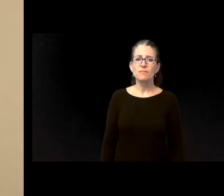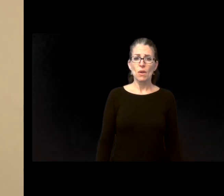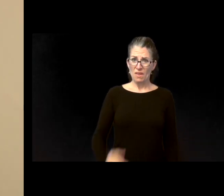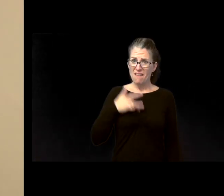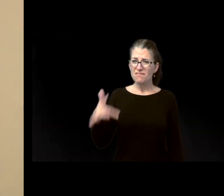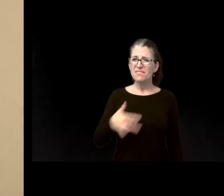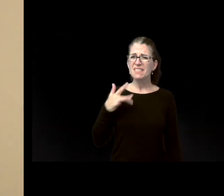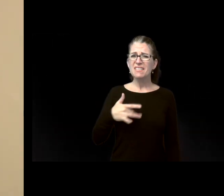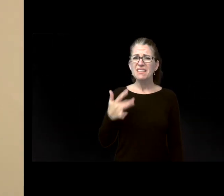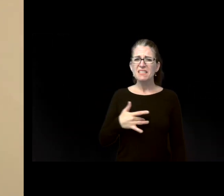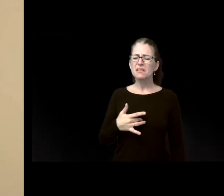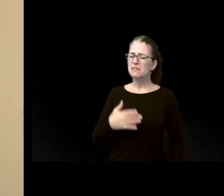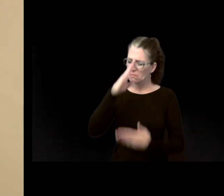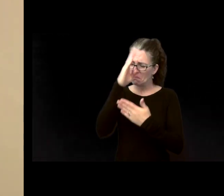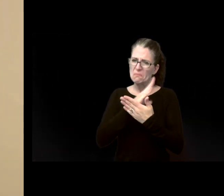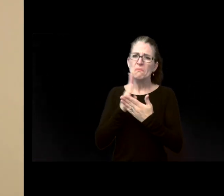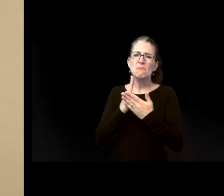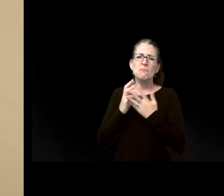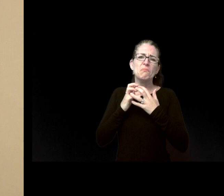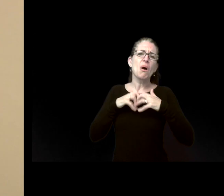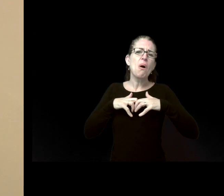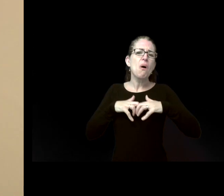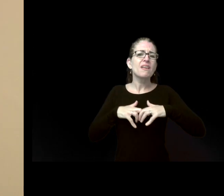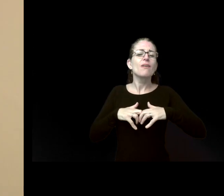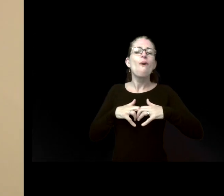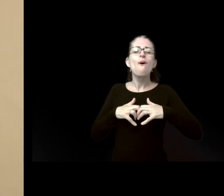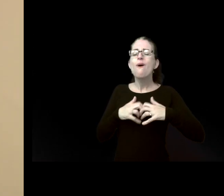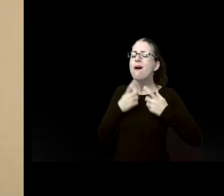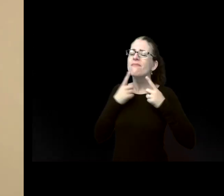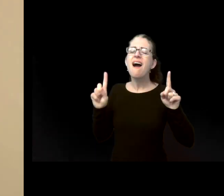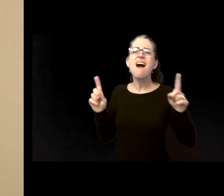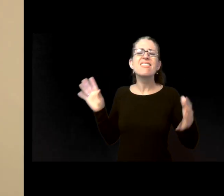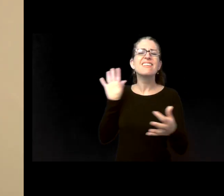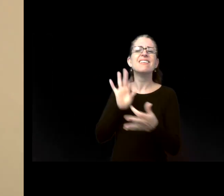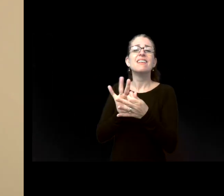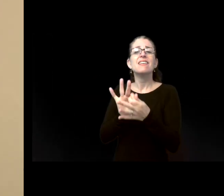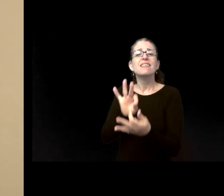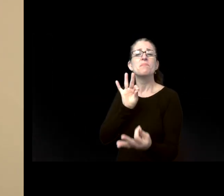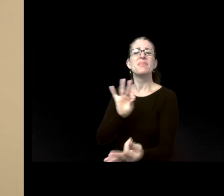bit? Will I feel broken or totally